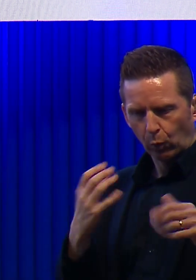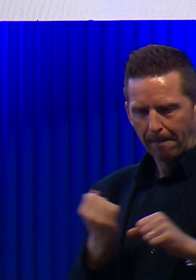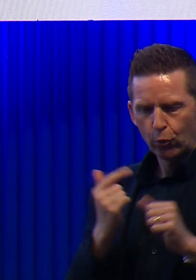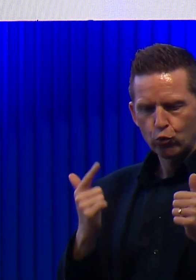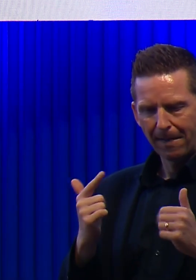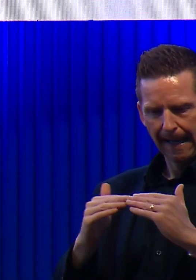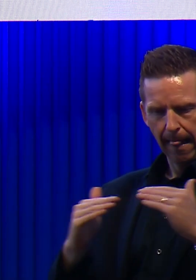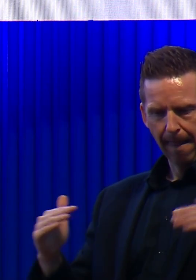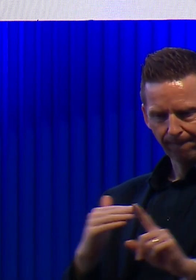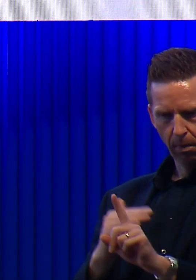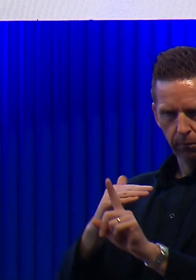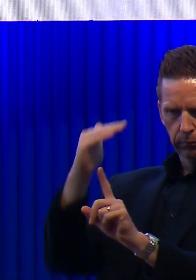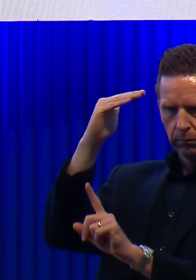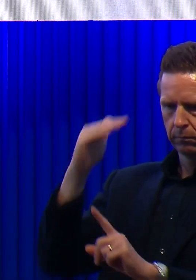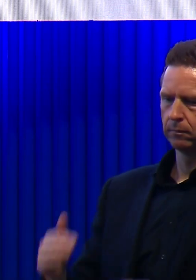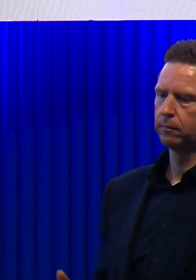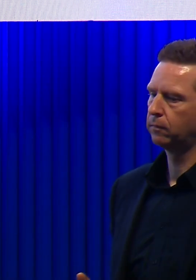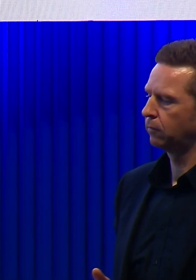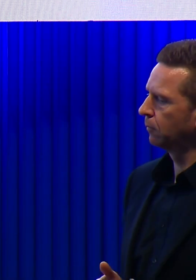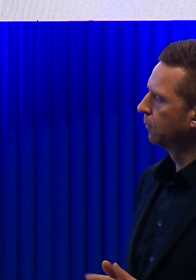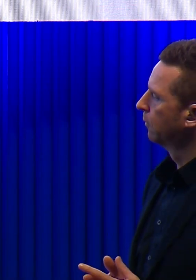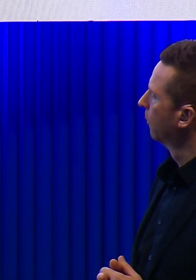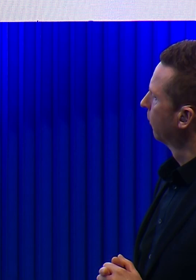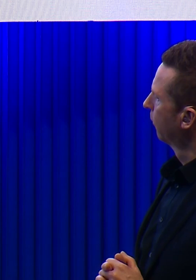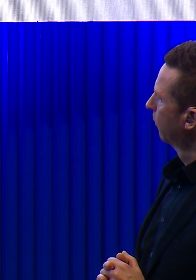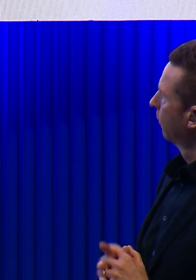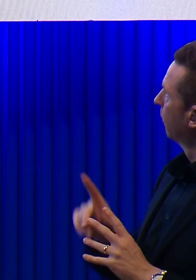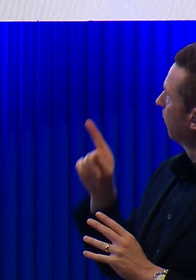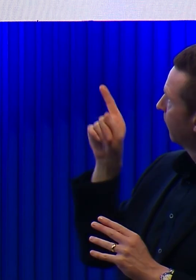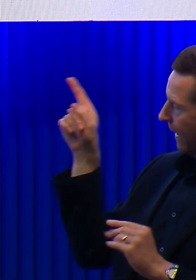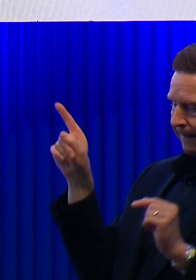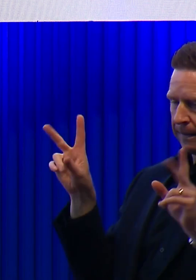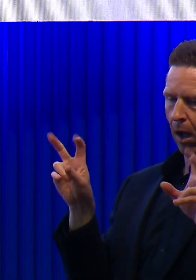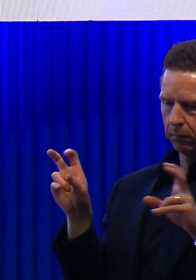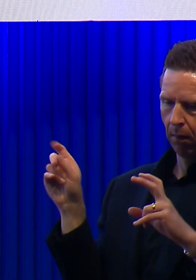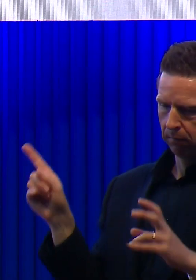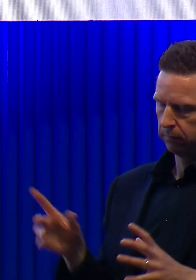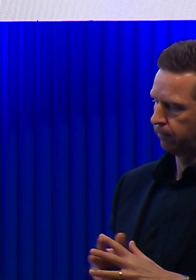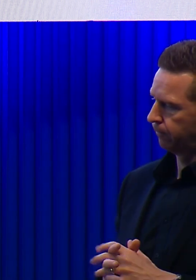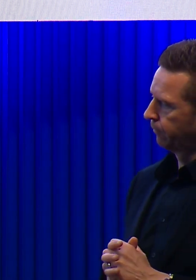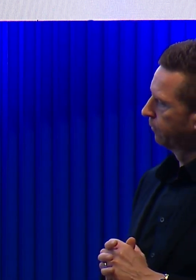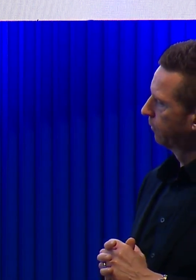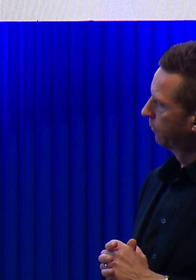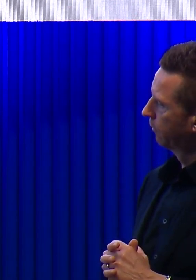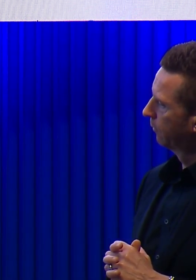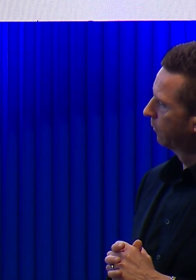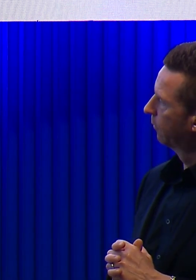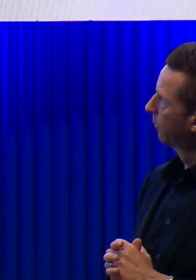better processes and enablers, really, for us to scale. And